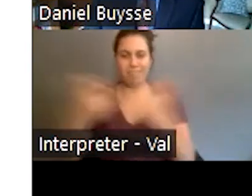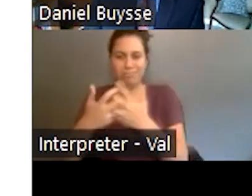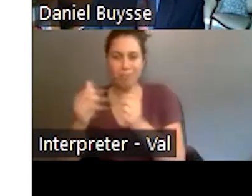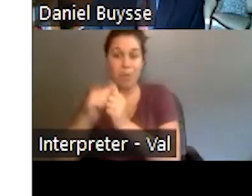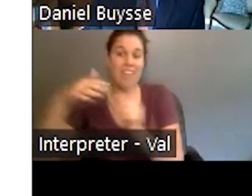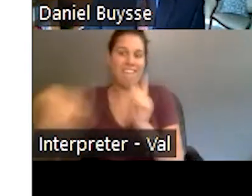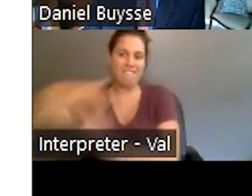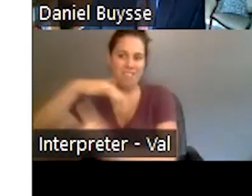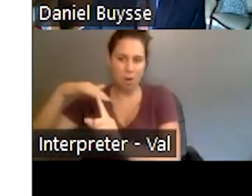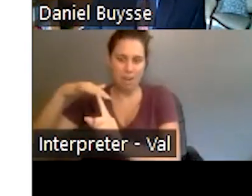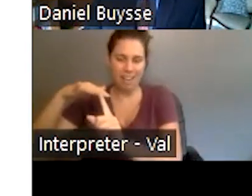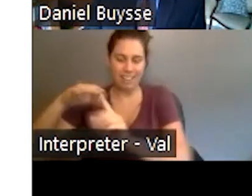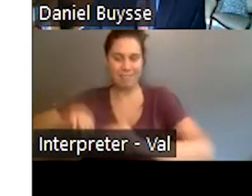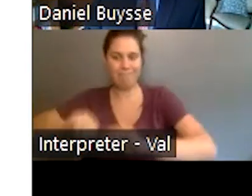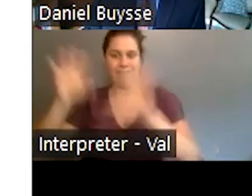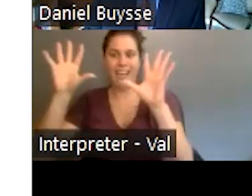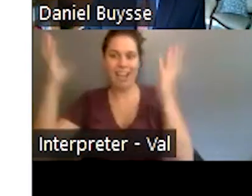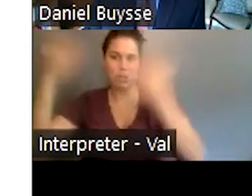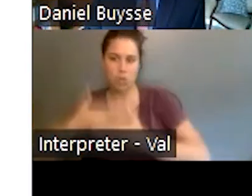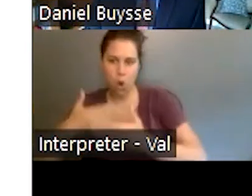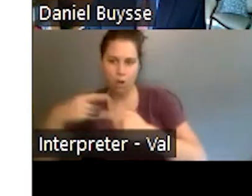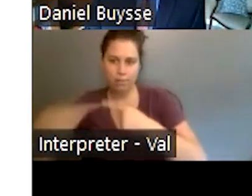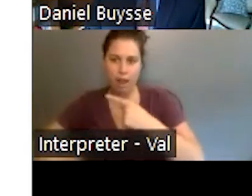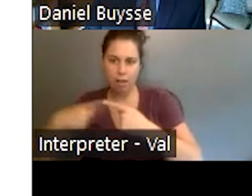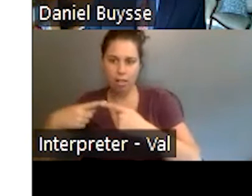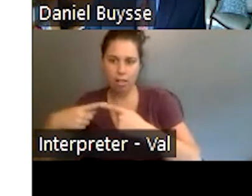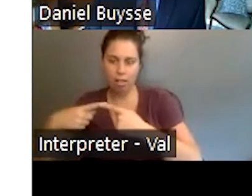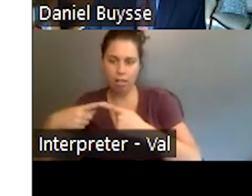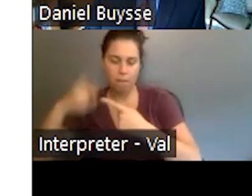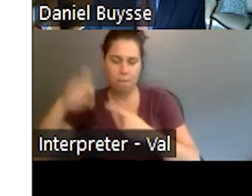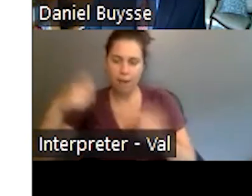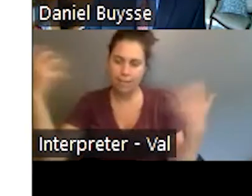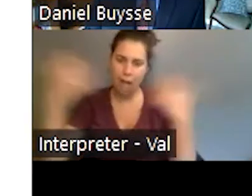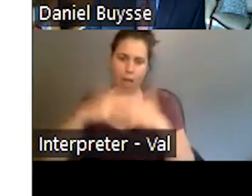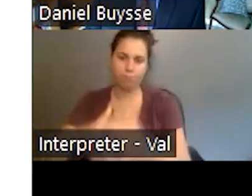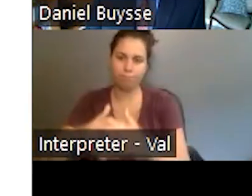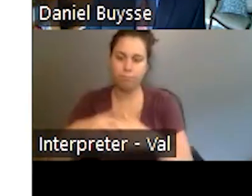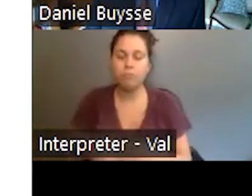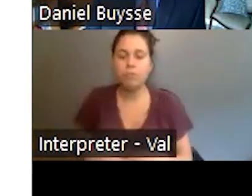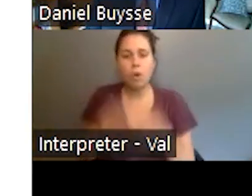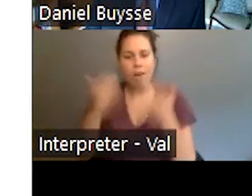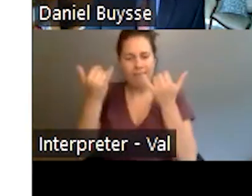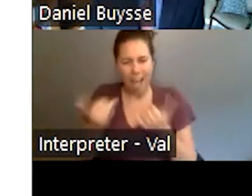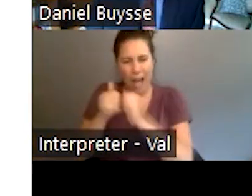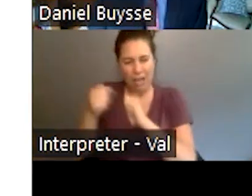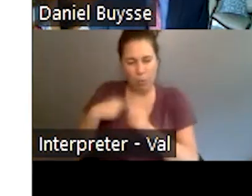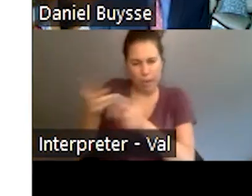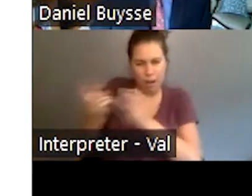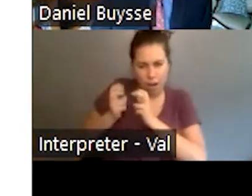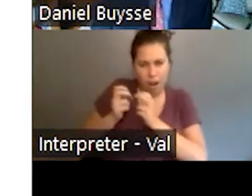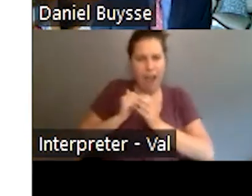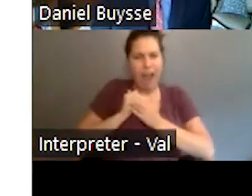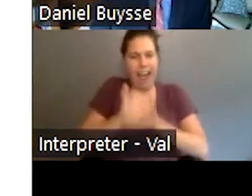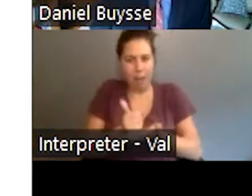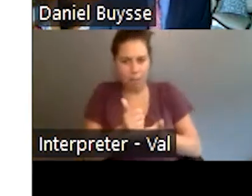So how might we use that knowledge to think about interventions that could help people achieve